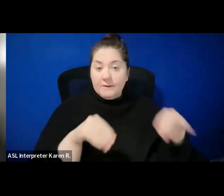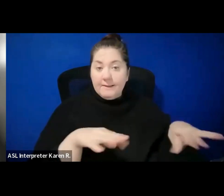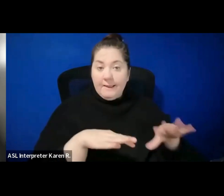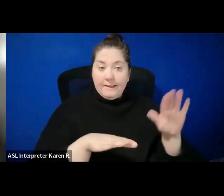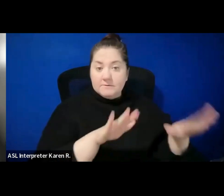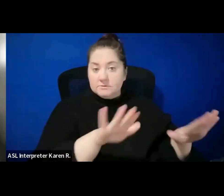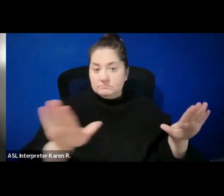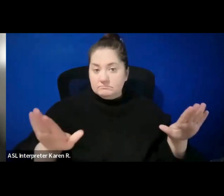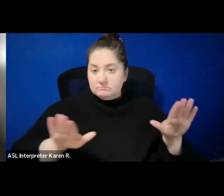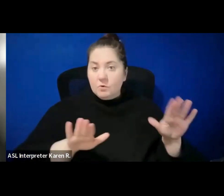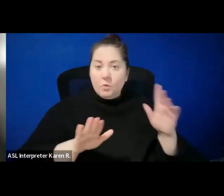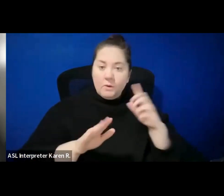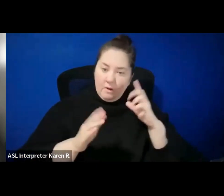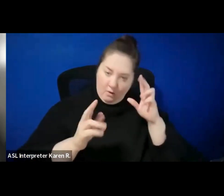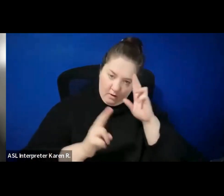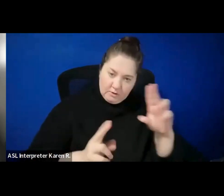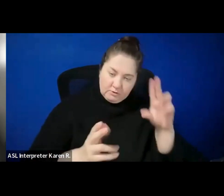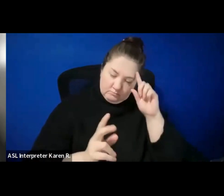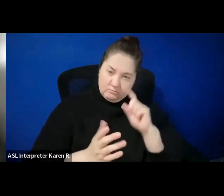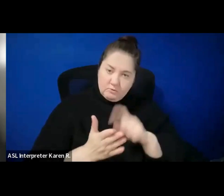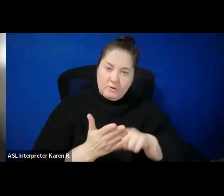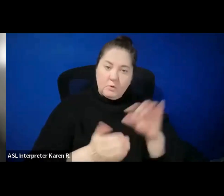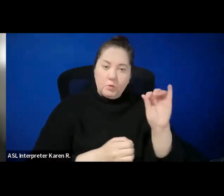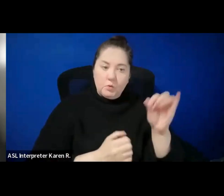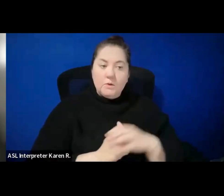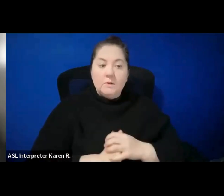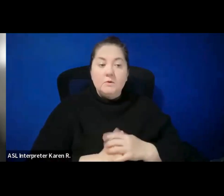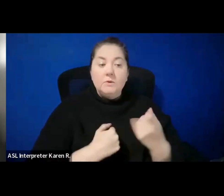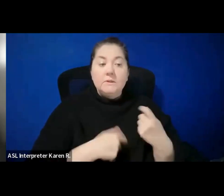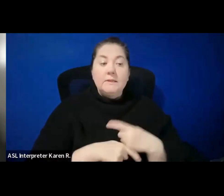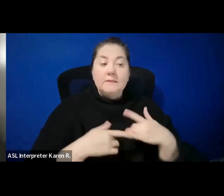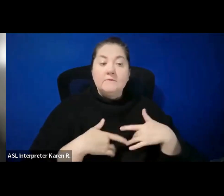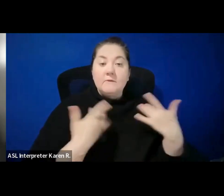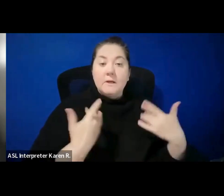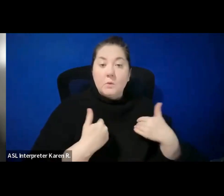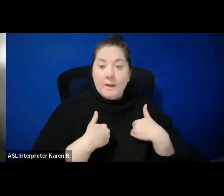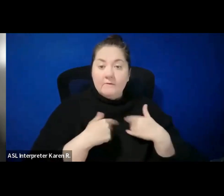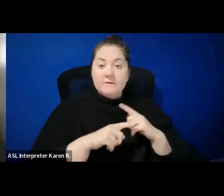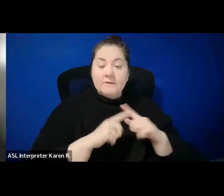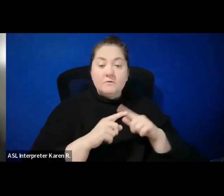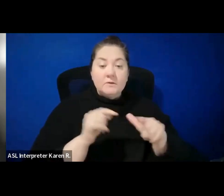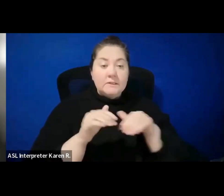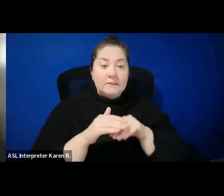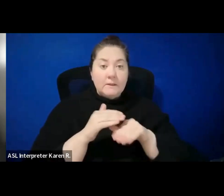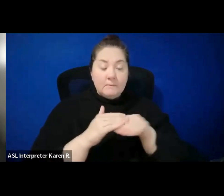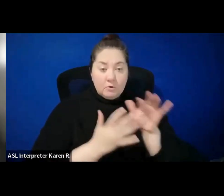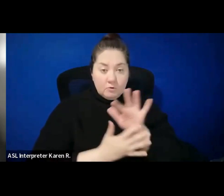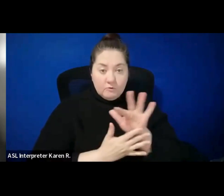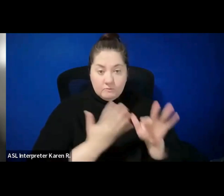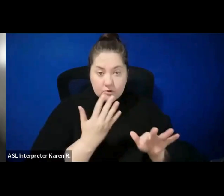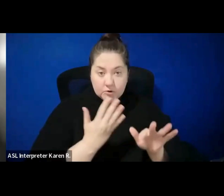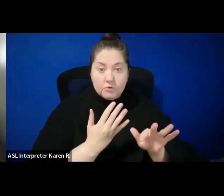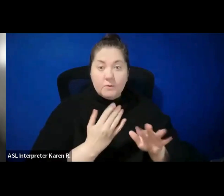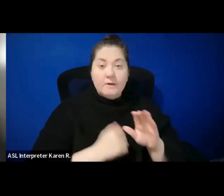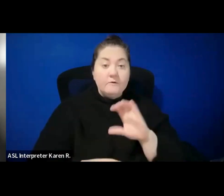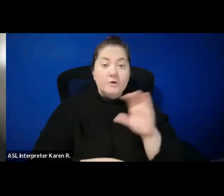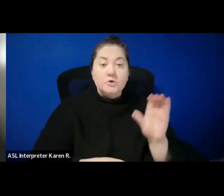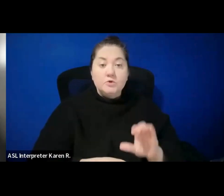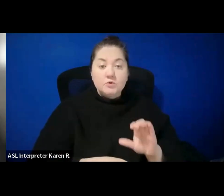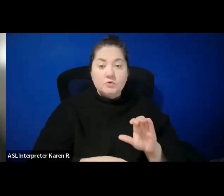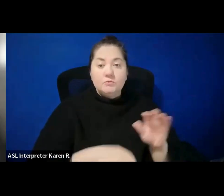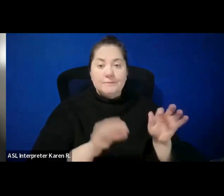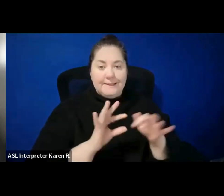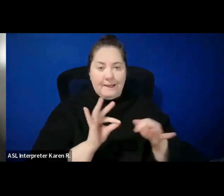and recognizing those as well. At today's event, we have a number of accessibility features, including Zoom-generated